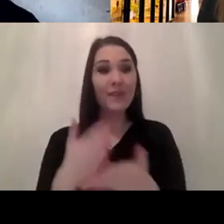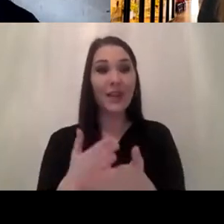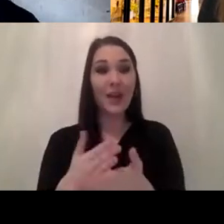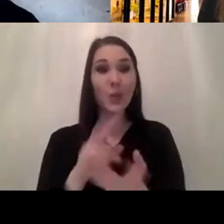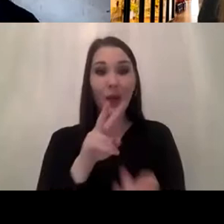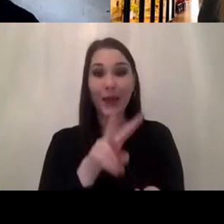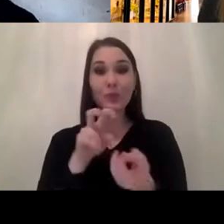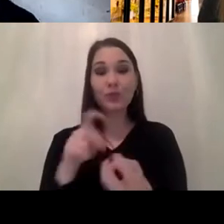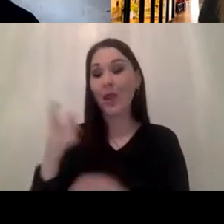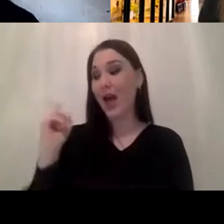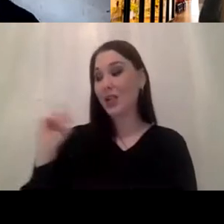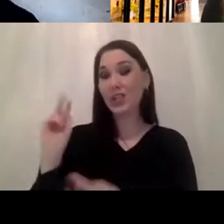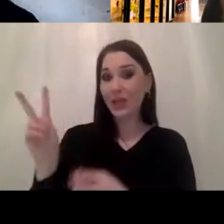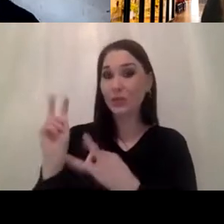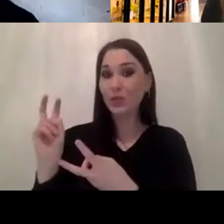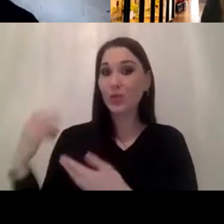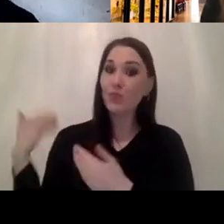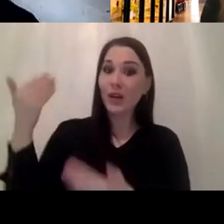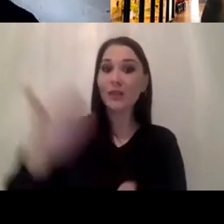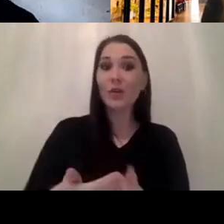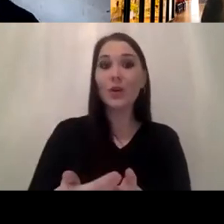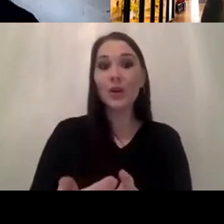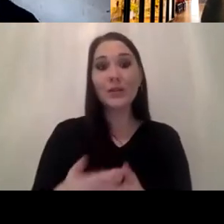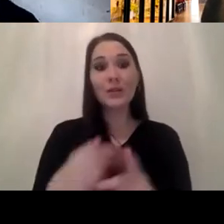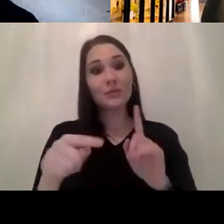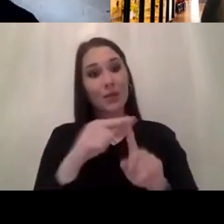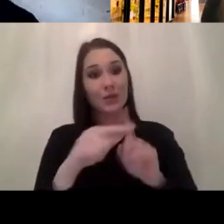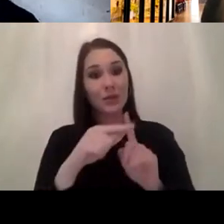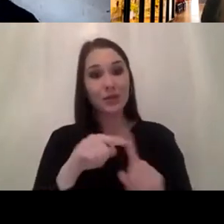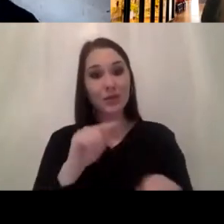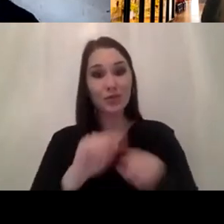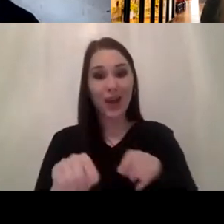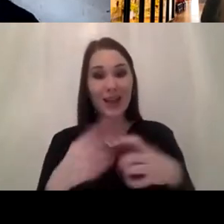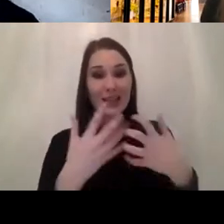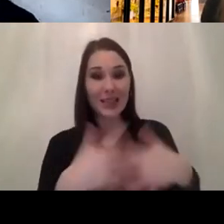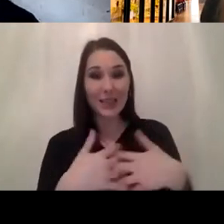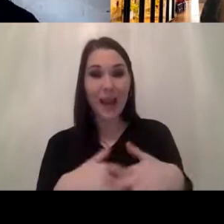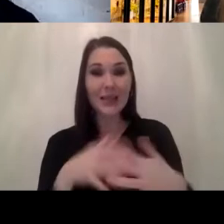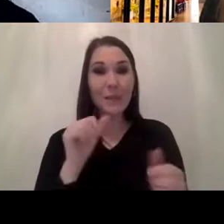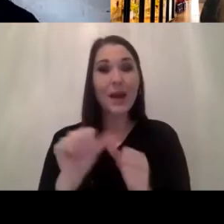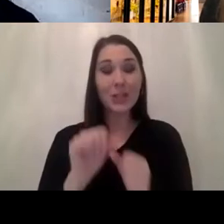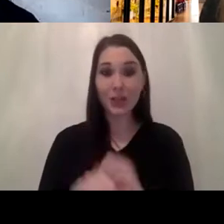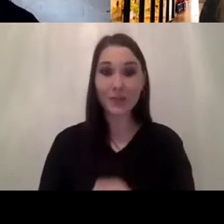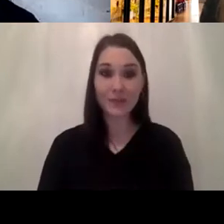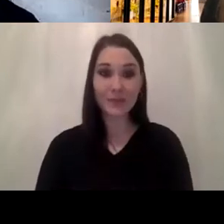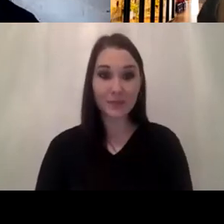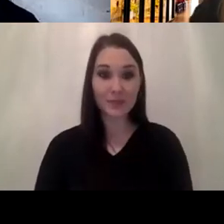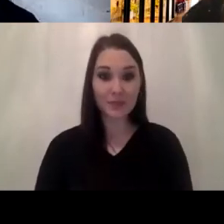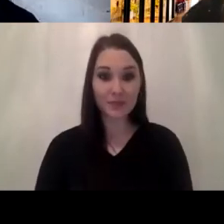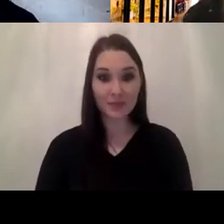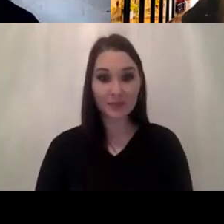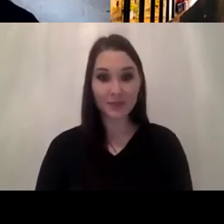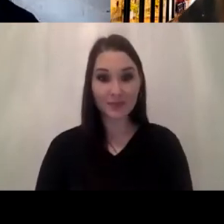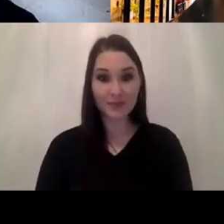from the last year, and bring it forward and kind of try to systemize our design processes a bit better. Mm-hmm.